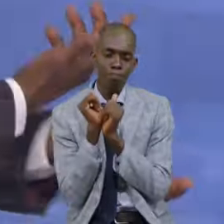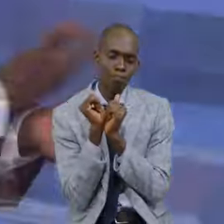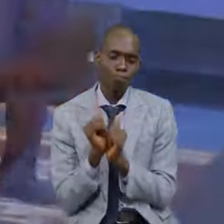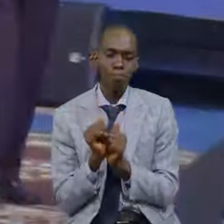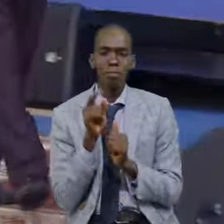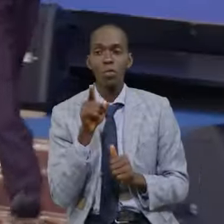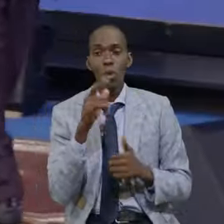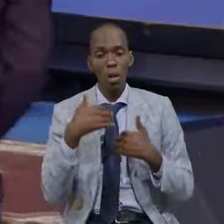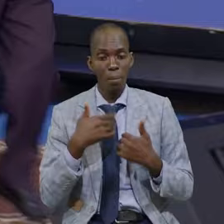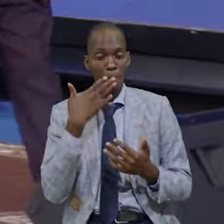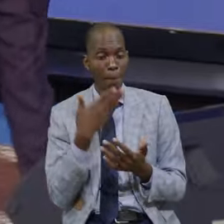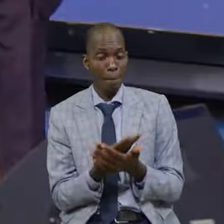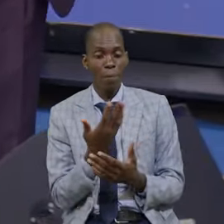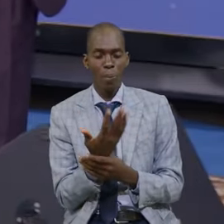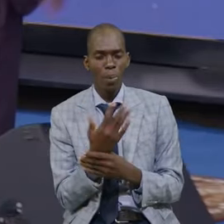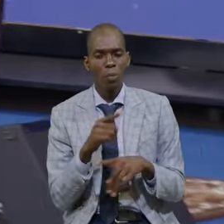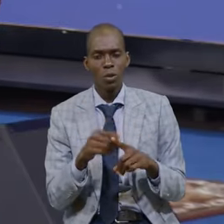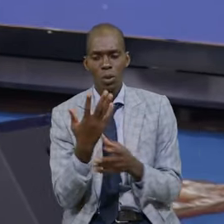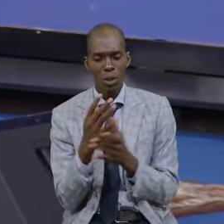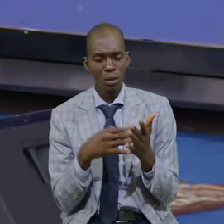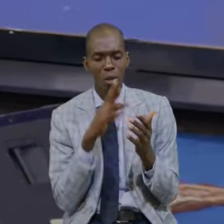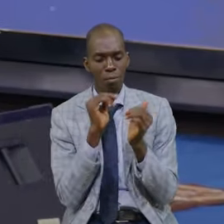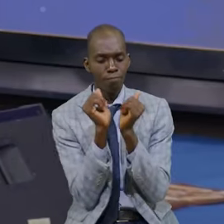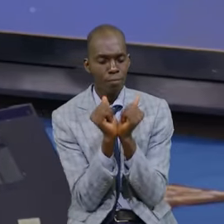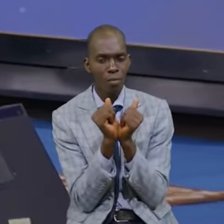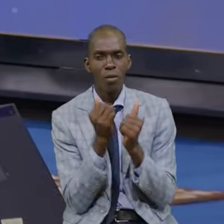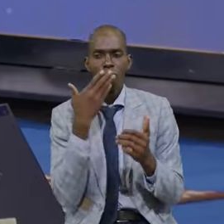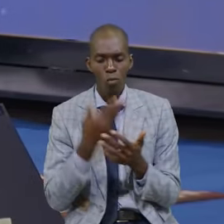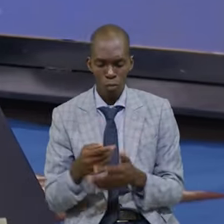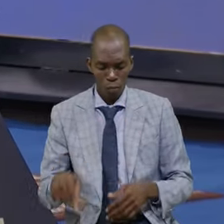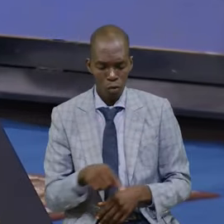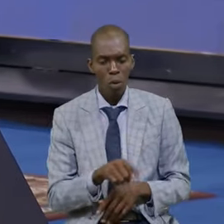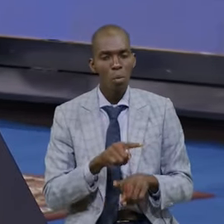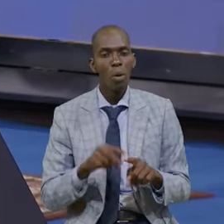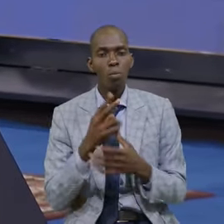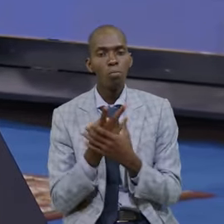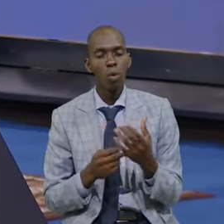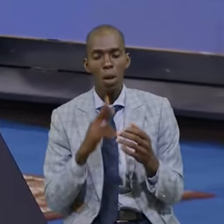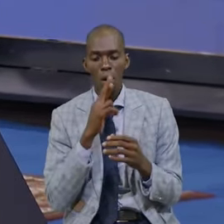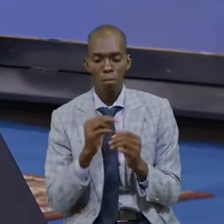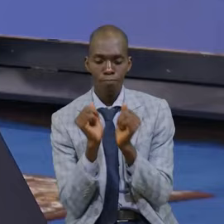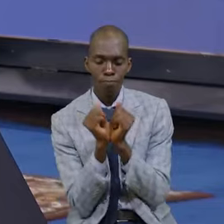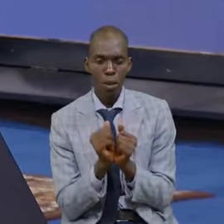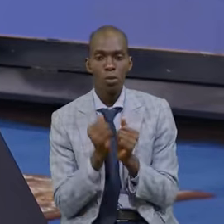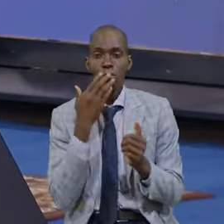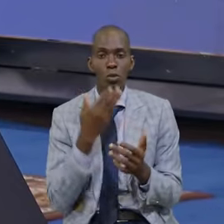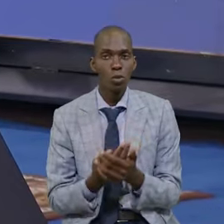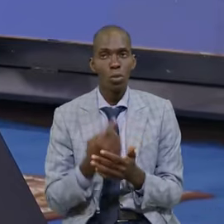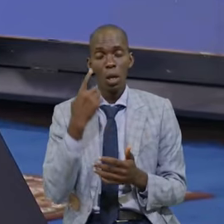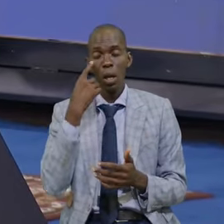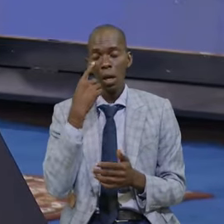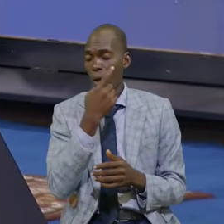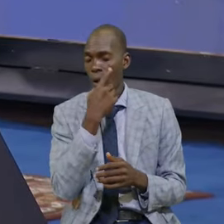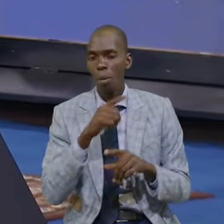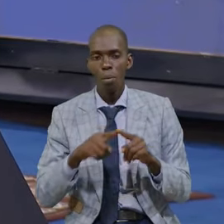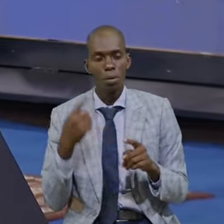good hands, but they are bound. Good feet, but they are bound. Good mind, but they are bound. Good eyes, but they are bound. Good brain, they